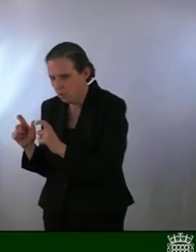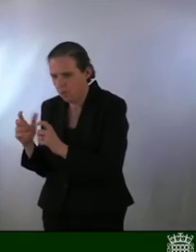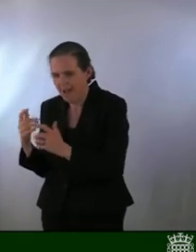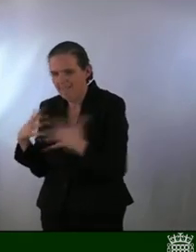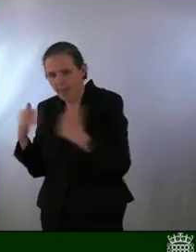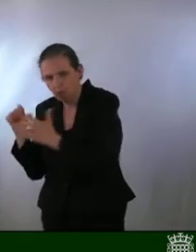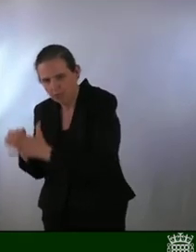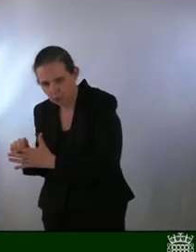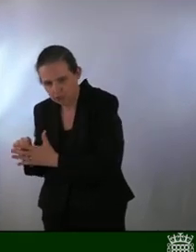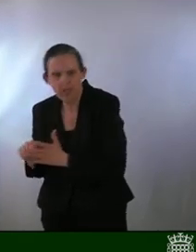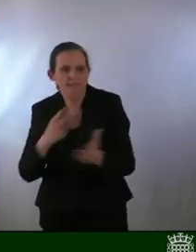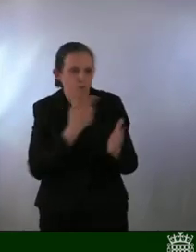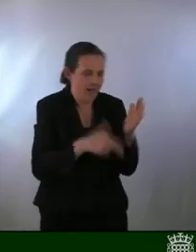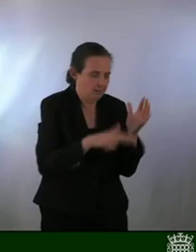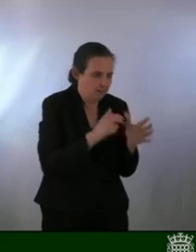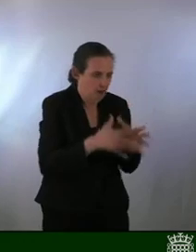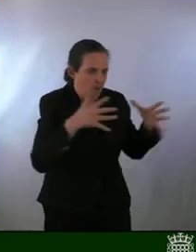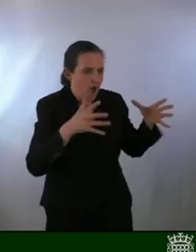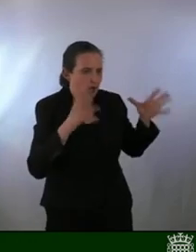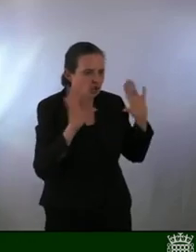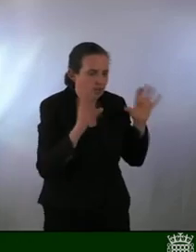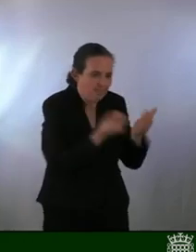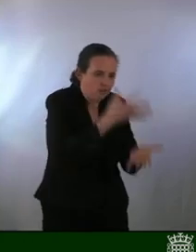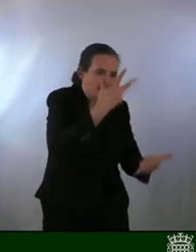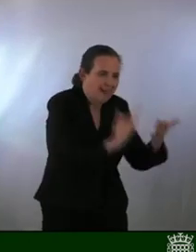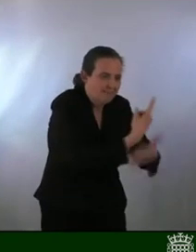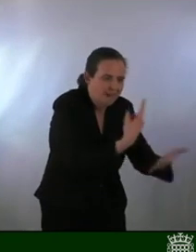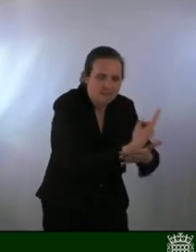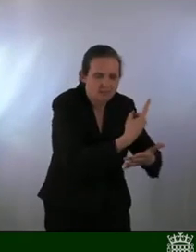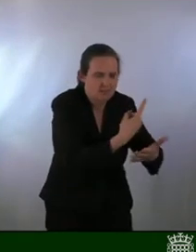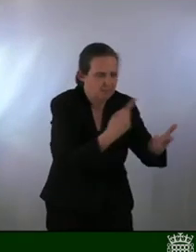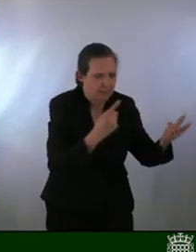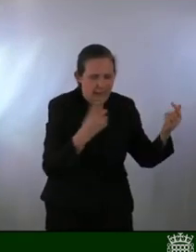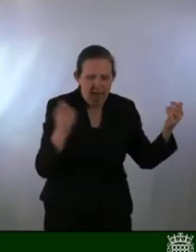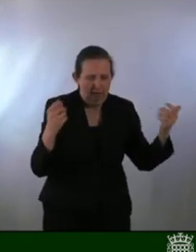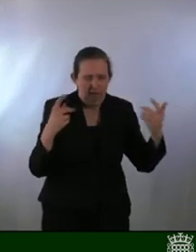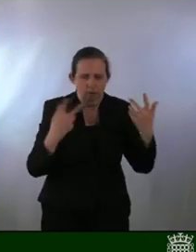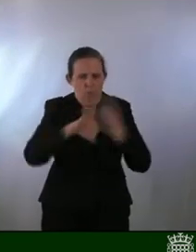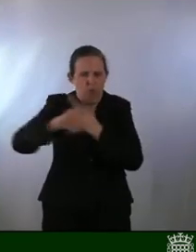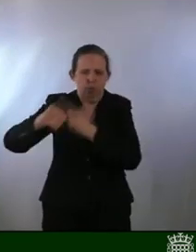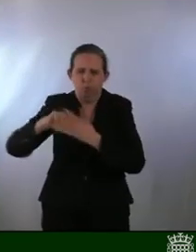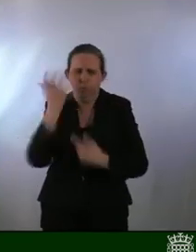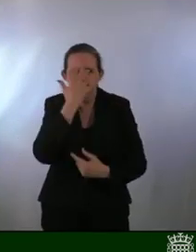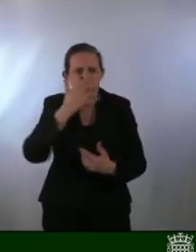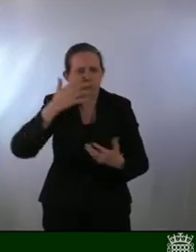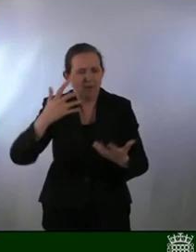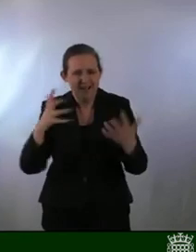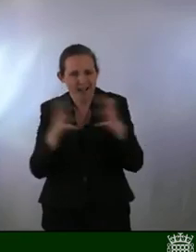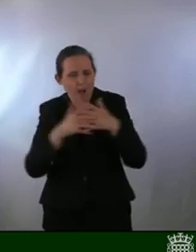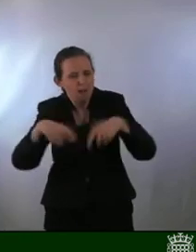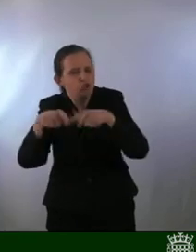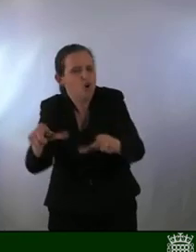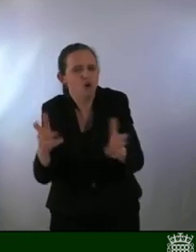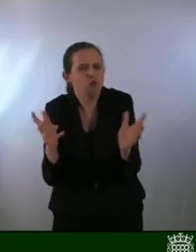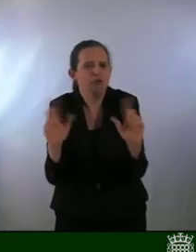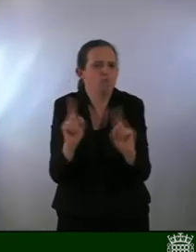because they're large gatherings. What support can be provided for those organisations? Well, in answer to a previous